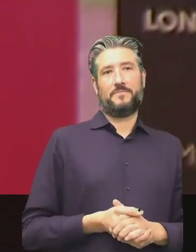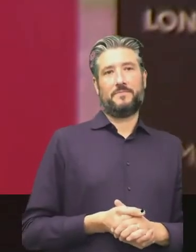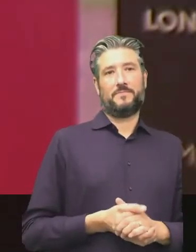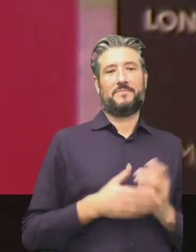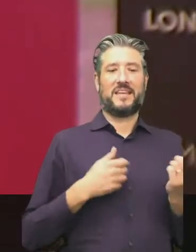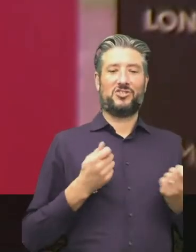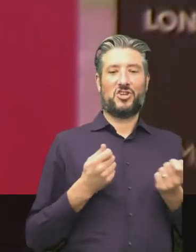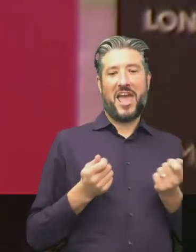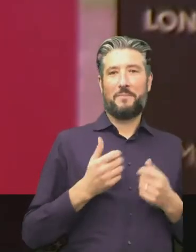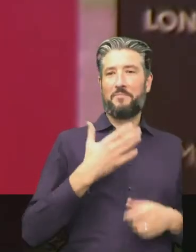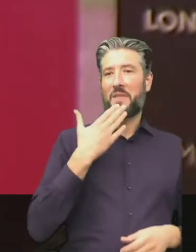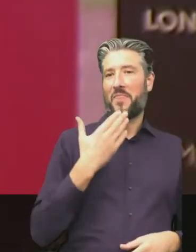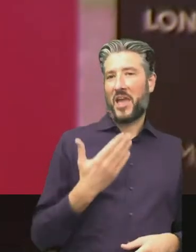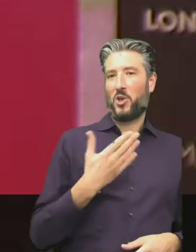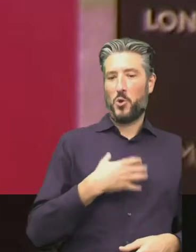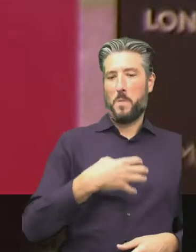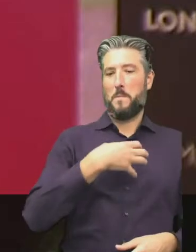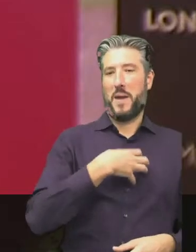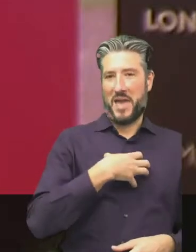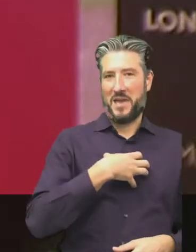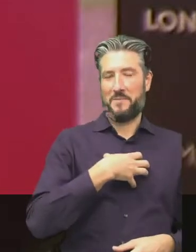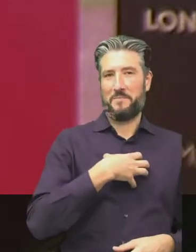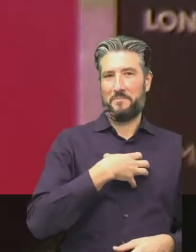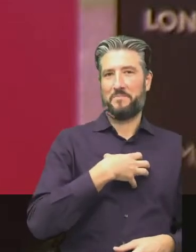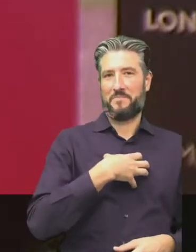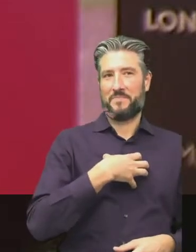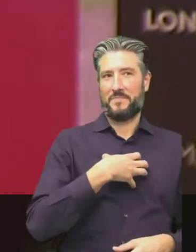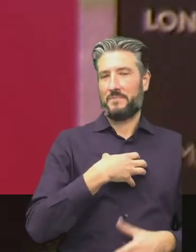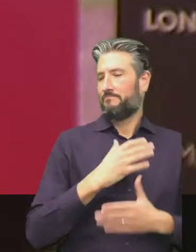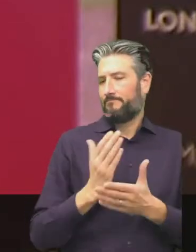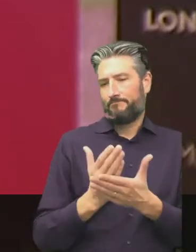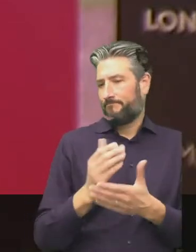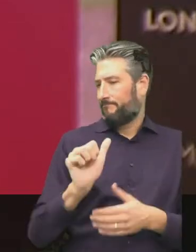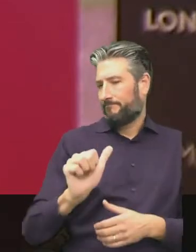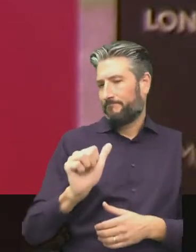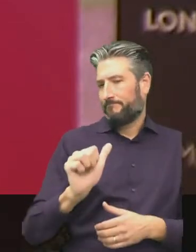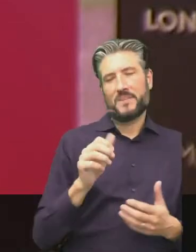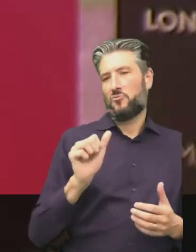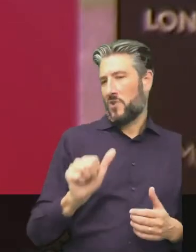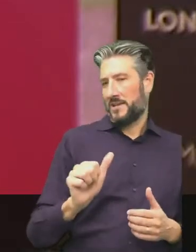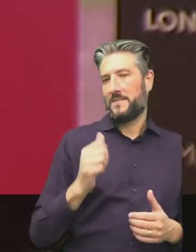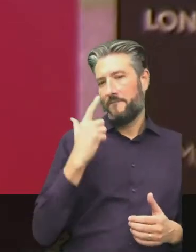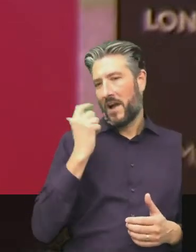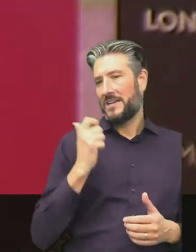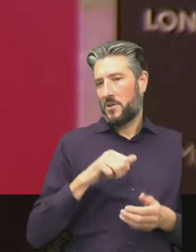the comms team or appropriate to take this up.